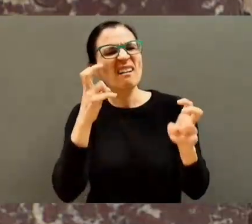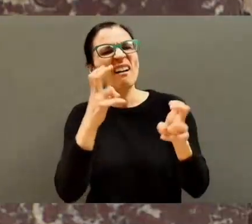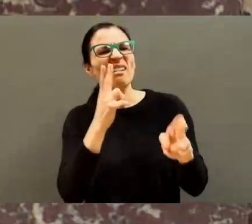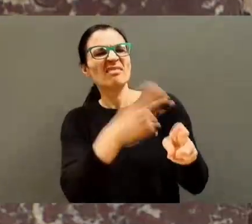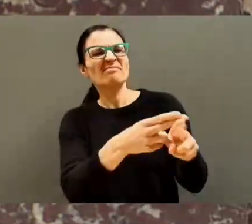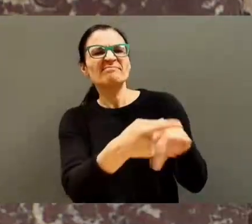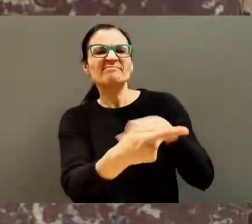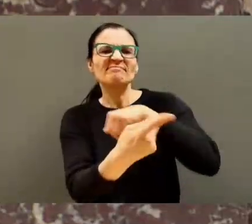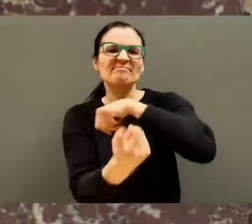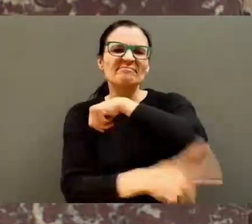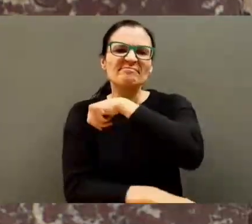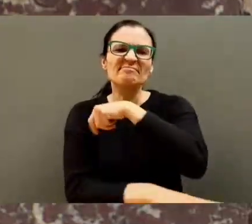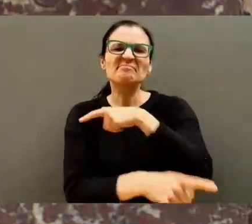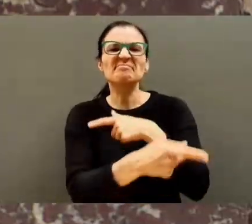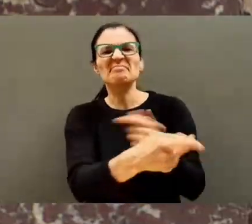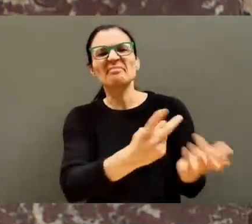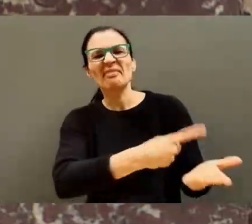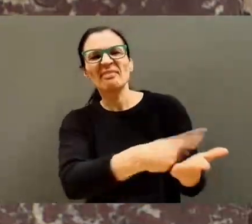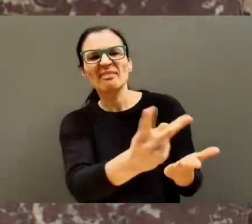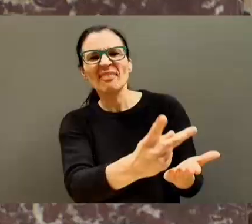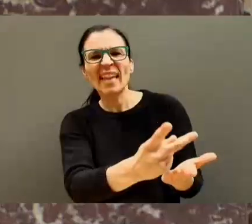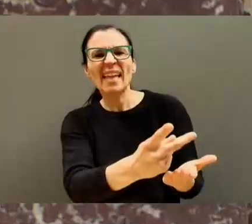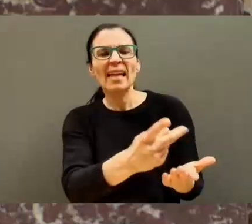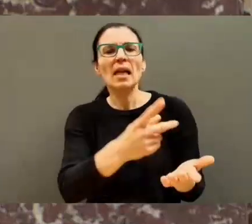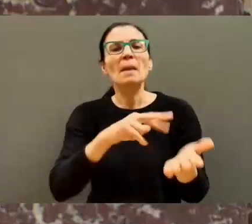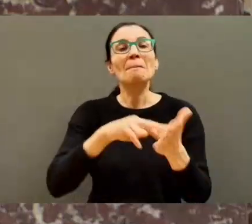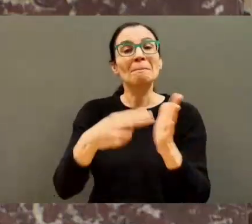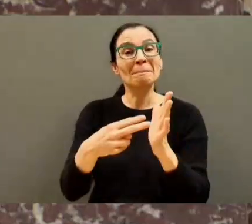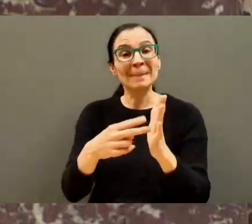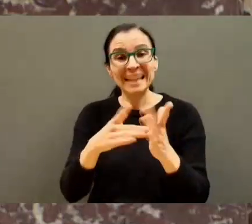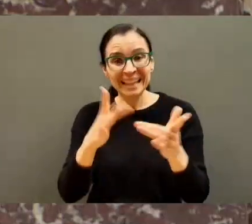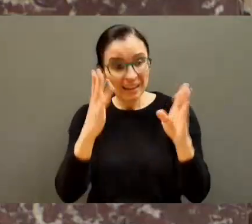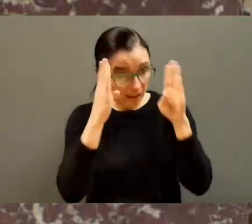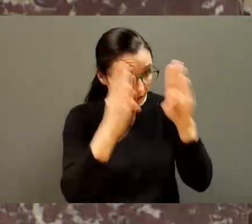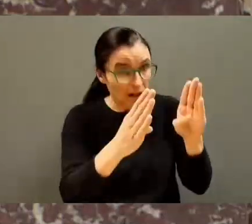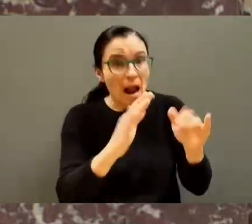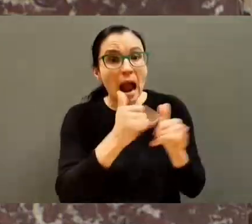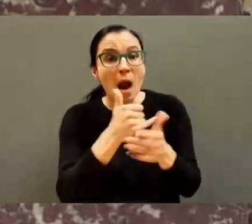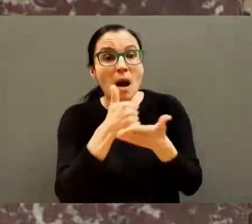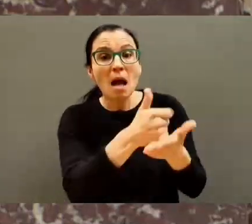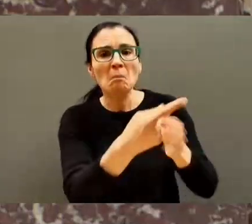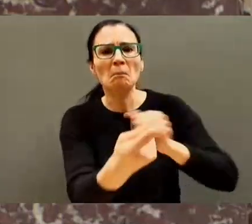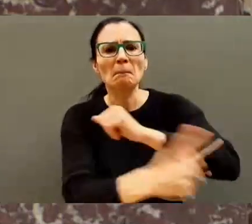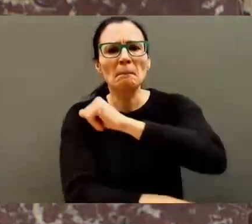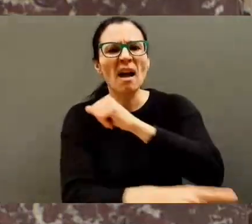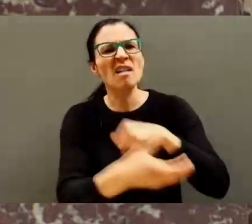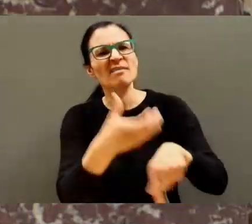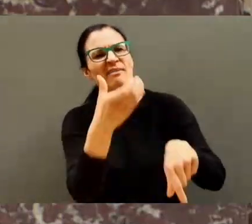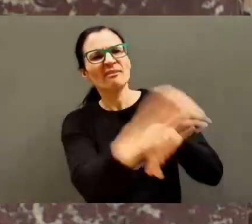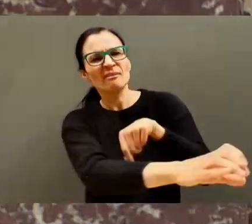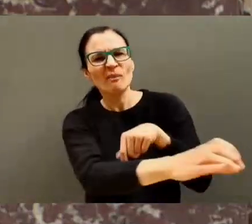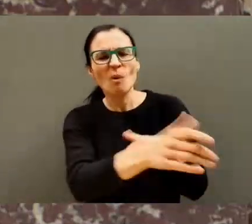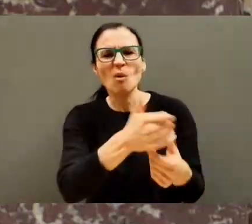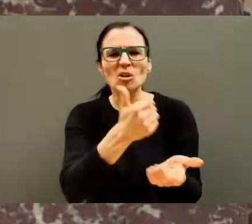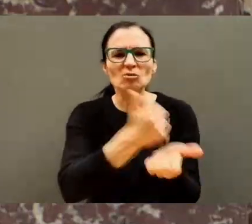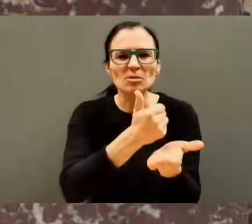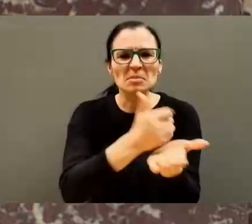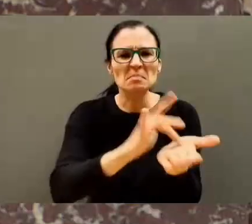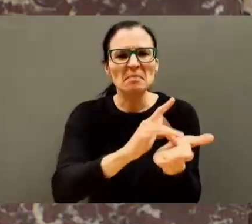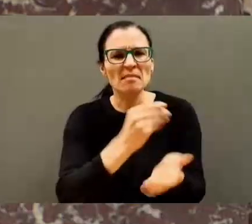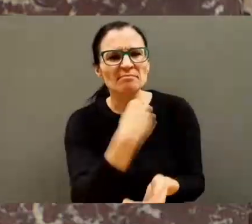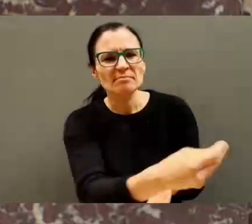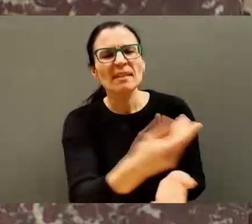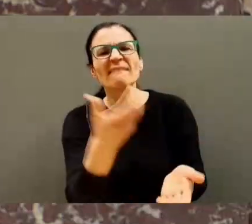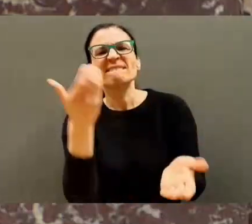therapy. 60 years after the Act first passed, 30 years since it was substantially reviewed, our world and understanding of mental health, we can all agree,